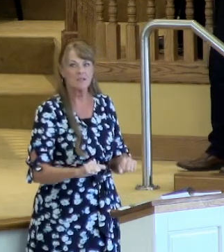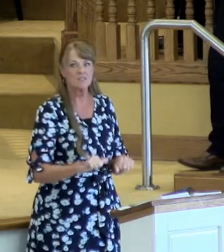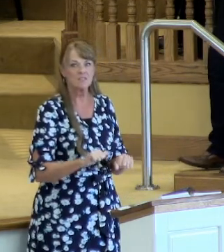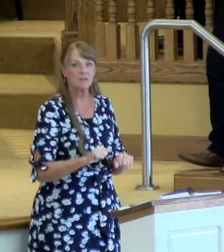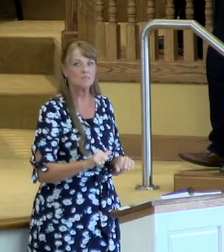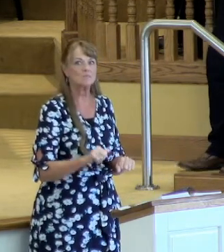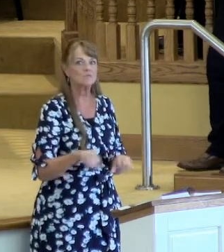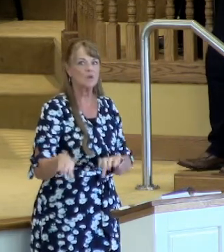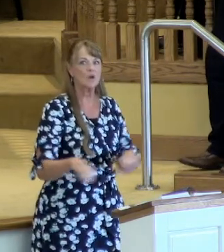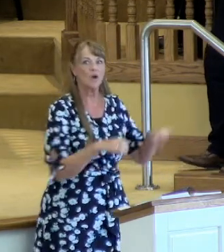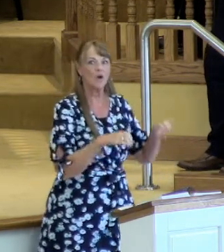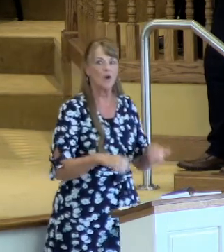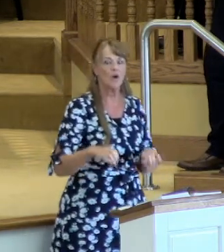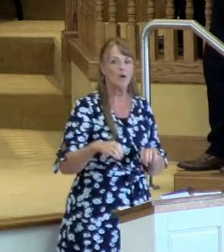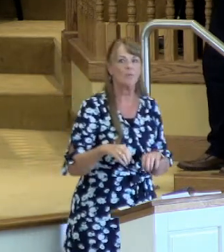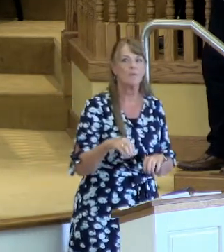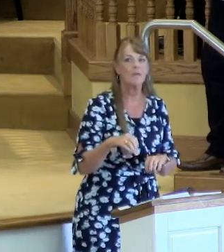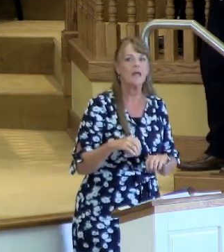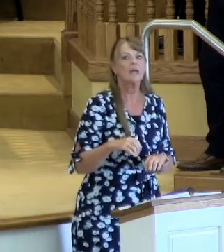night, that thou mayest